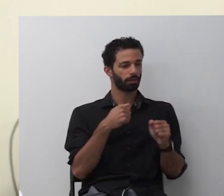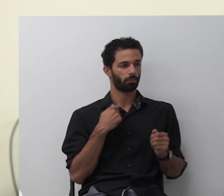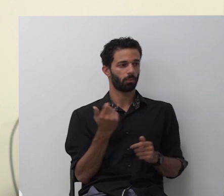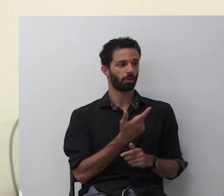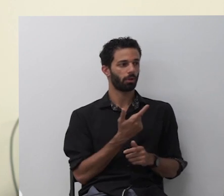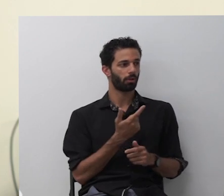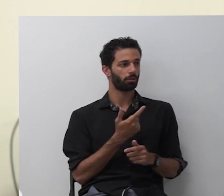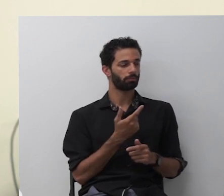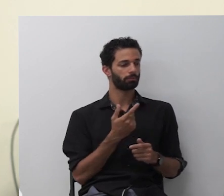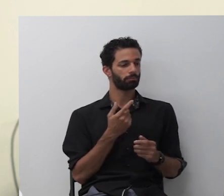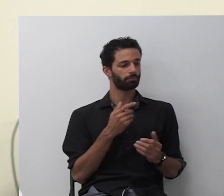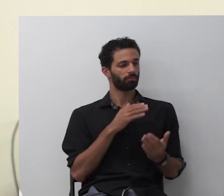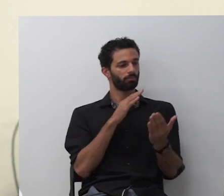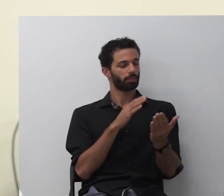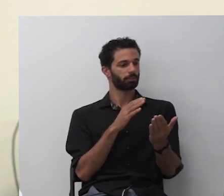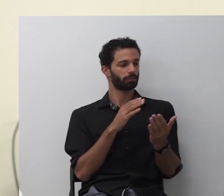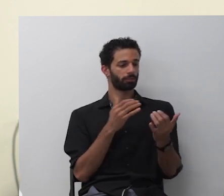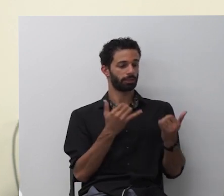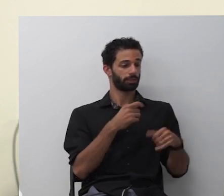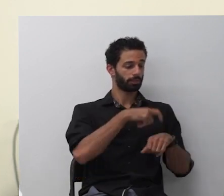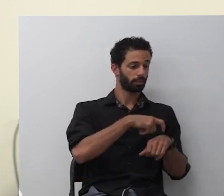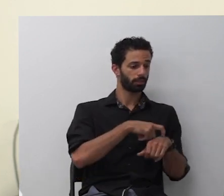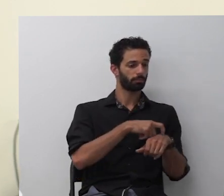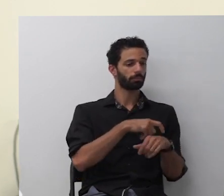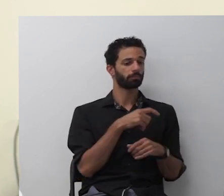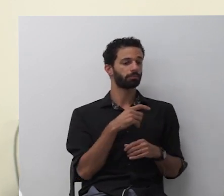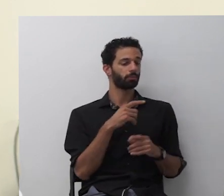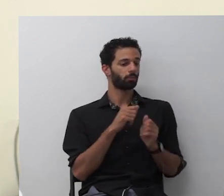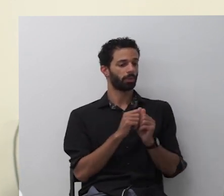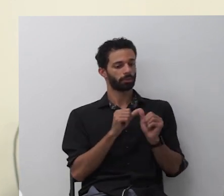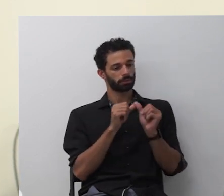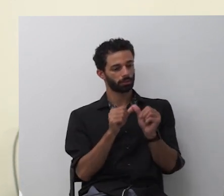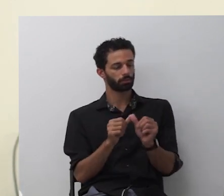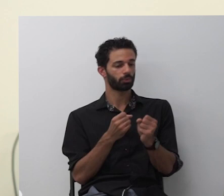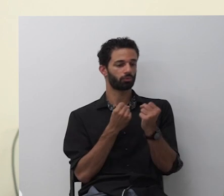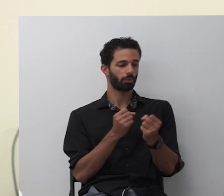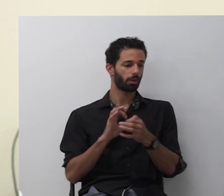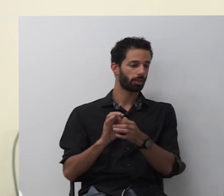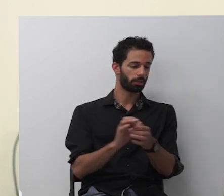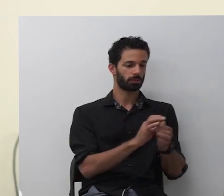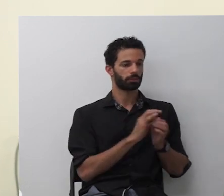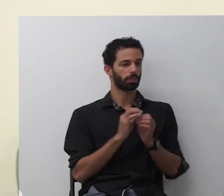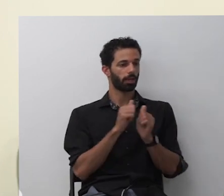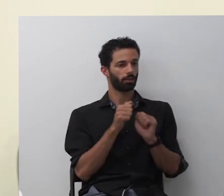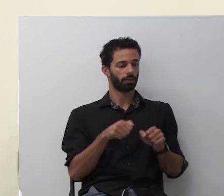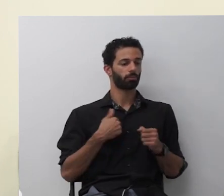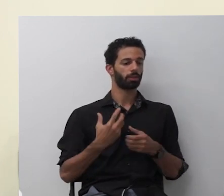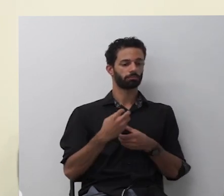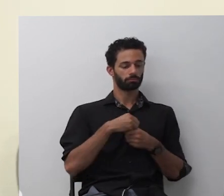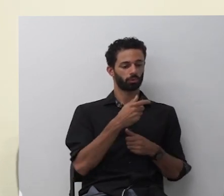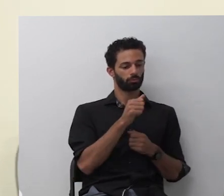time with effectiveness, sustainability, and strong connections? And how can we embody grace, joy,